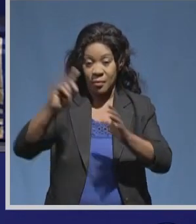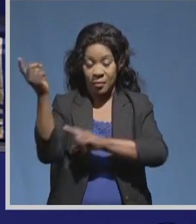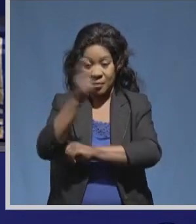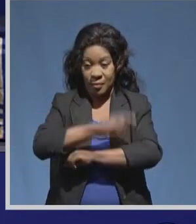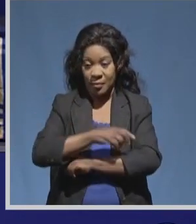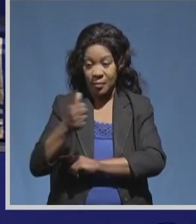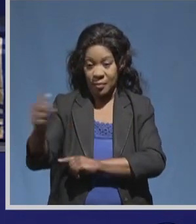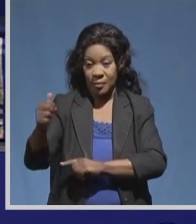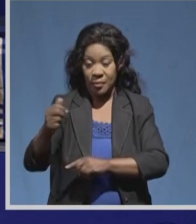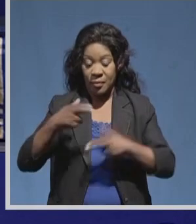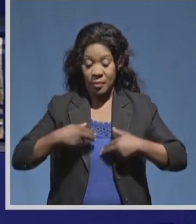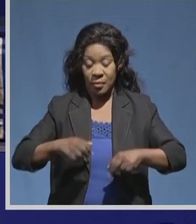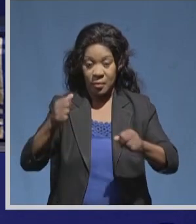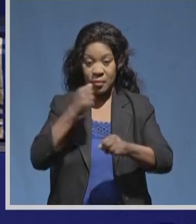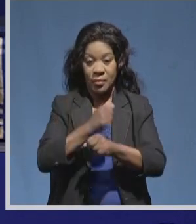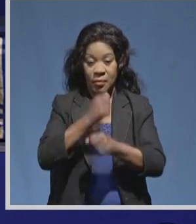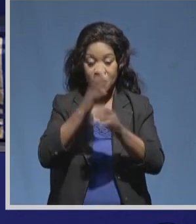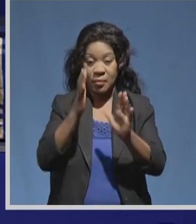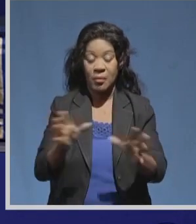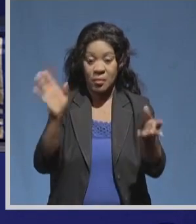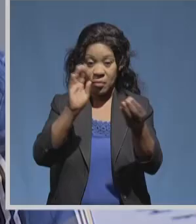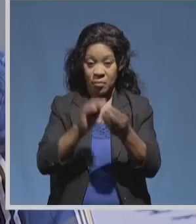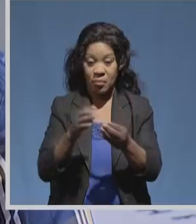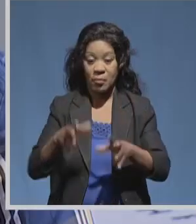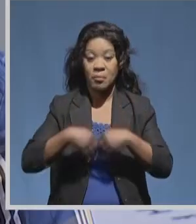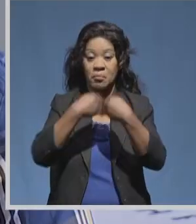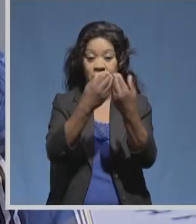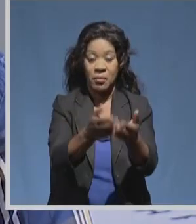1,000 health workers have been recruited. Here is a report.